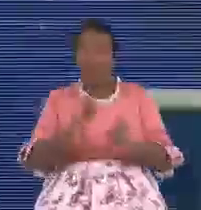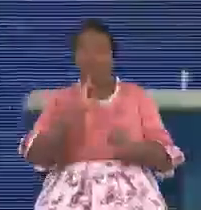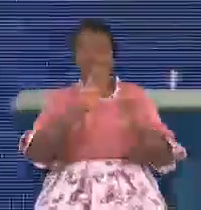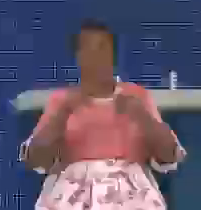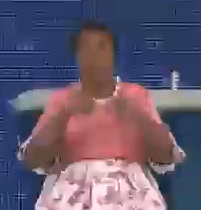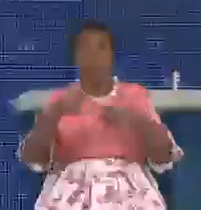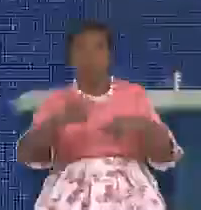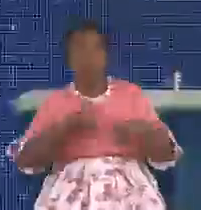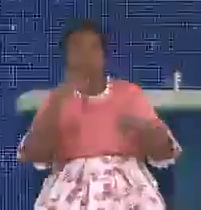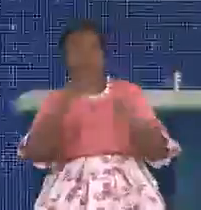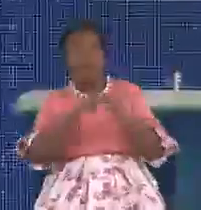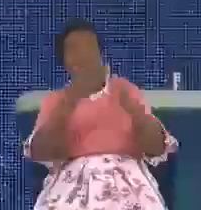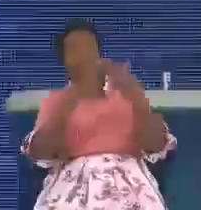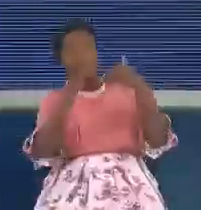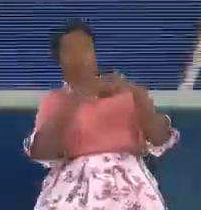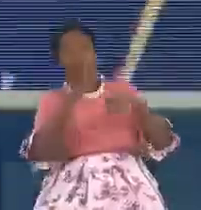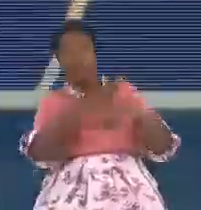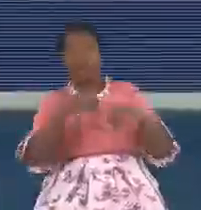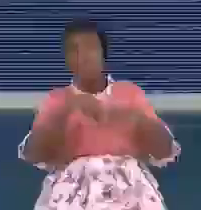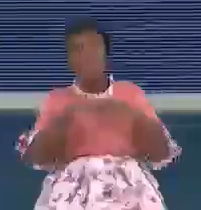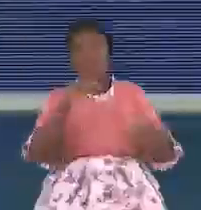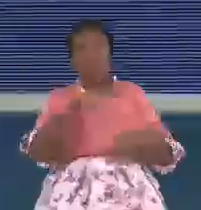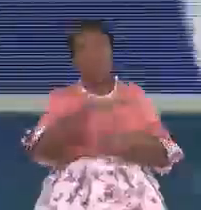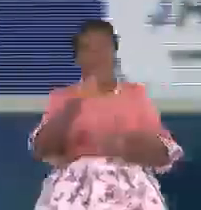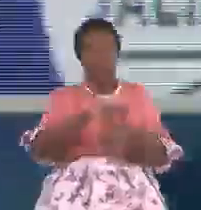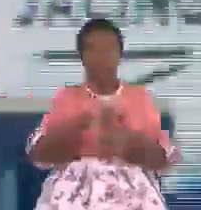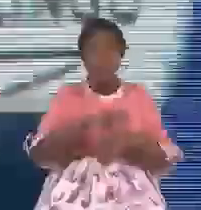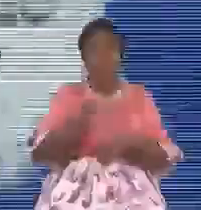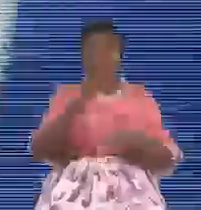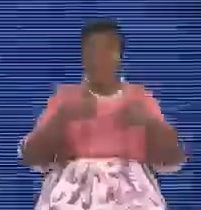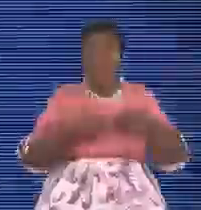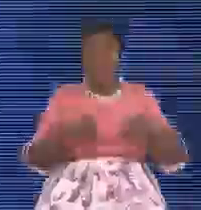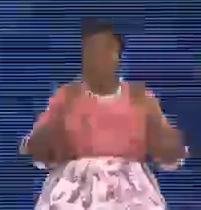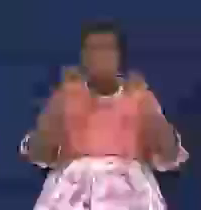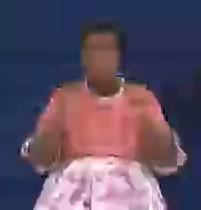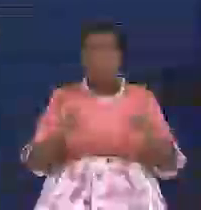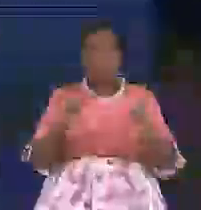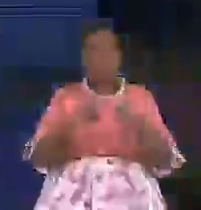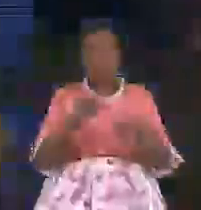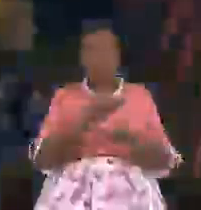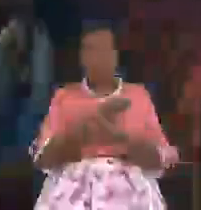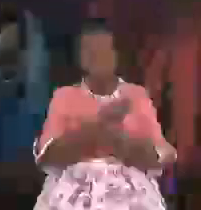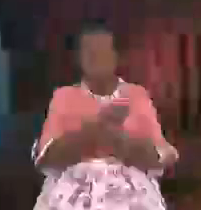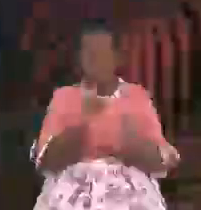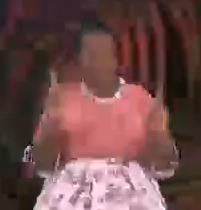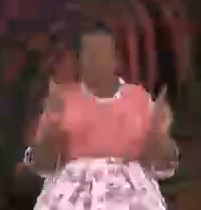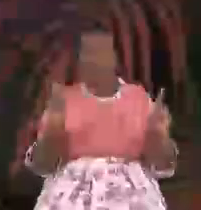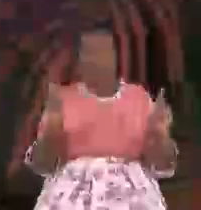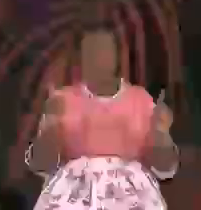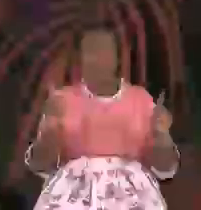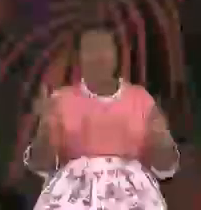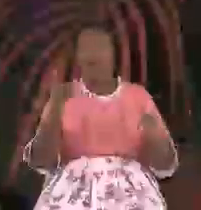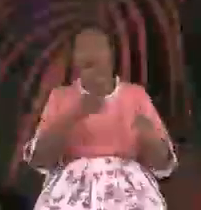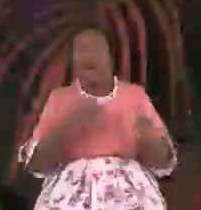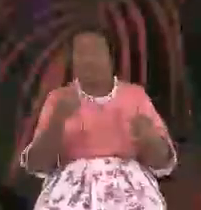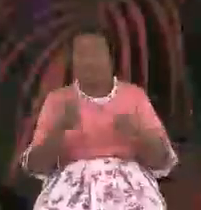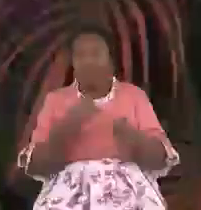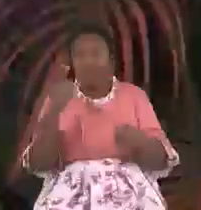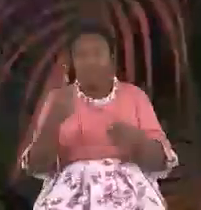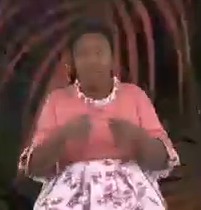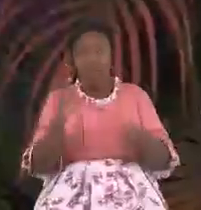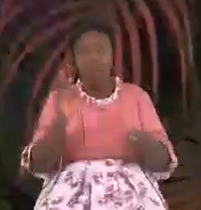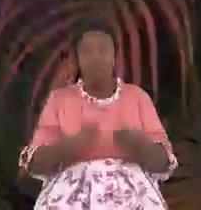heaven and in earth he has the power to believe and then to give you